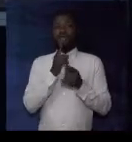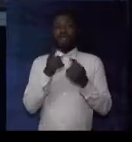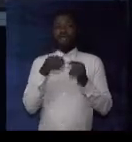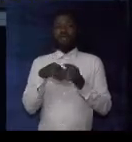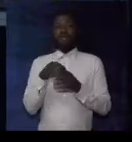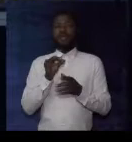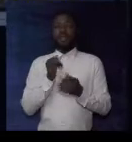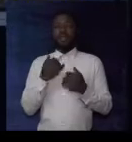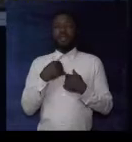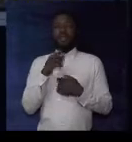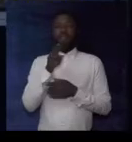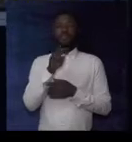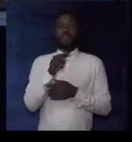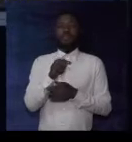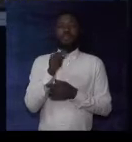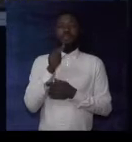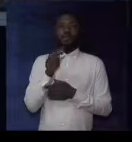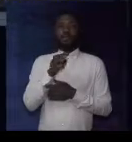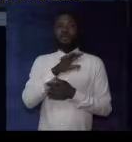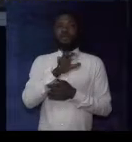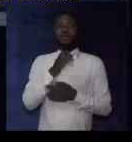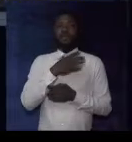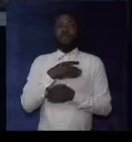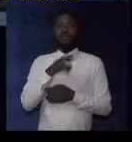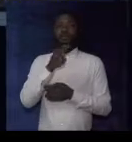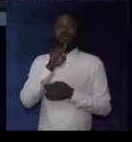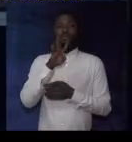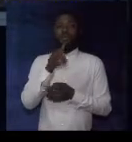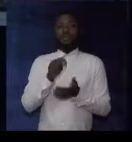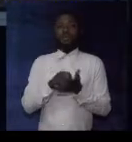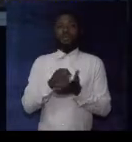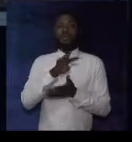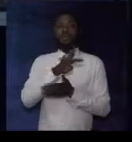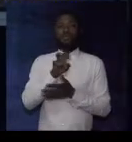So final answers come out. I have